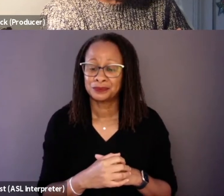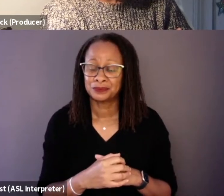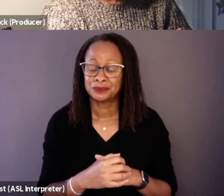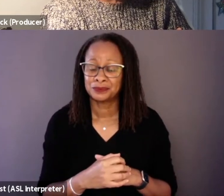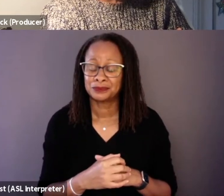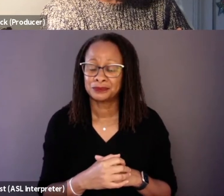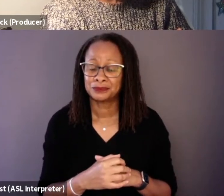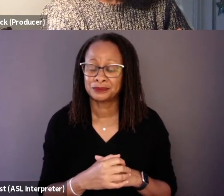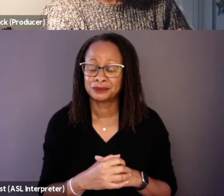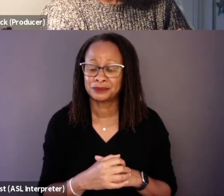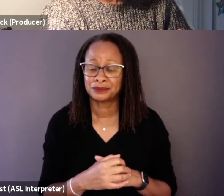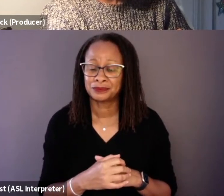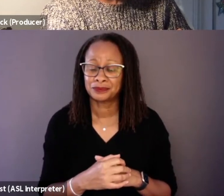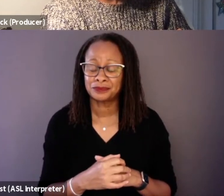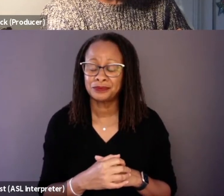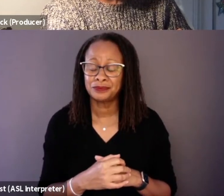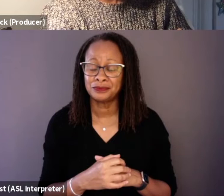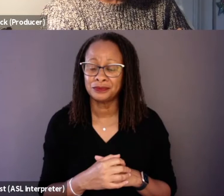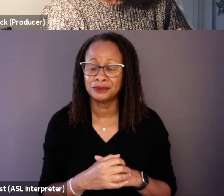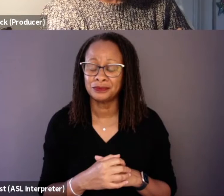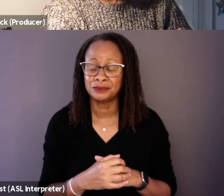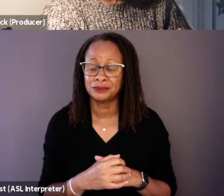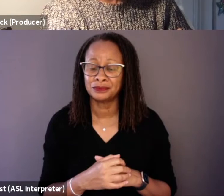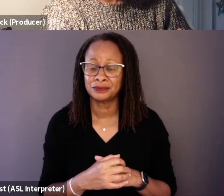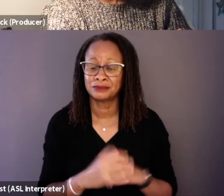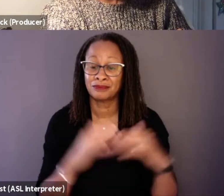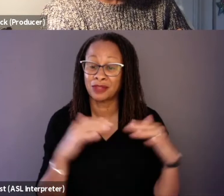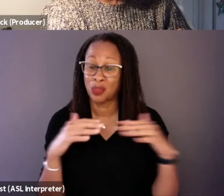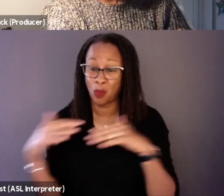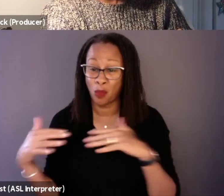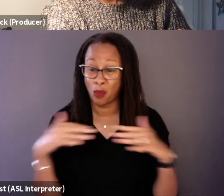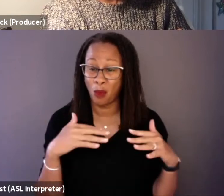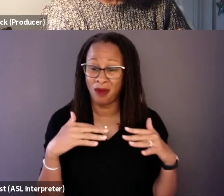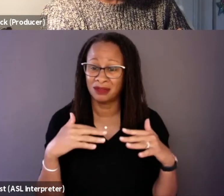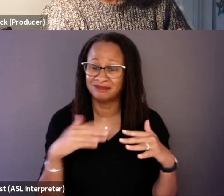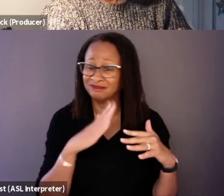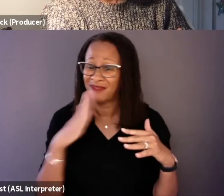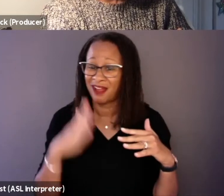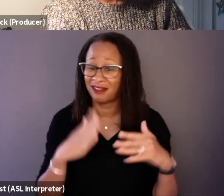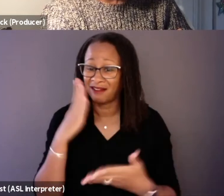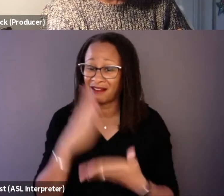it doesn't. The war. It doesn't end.